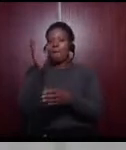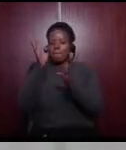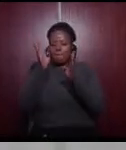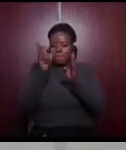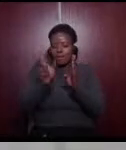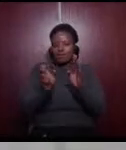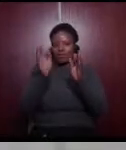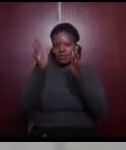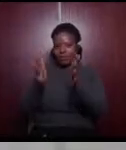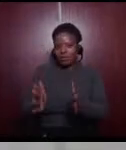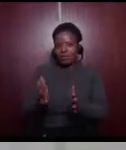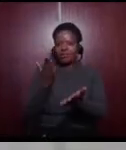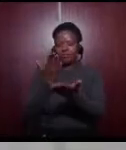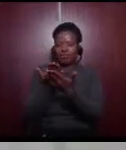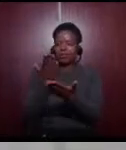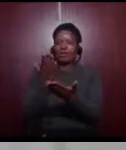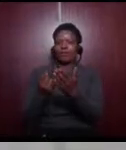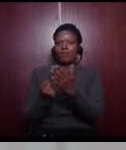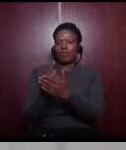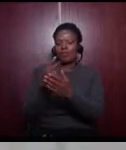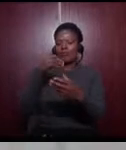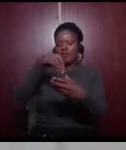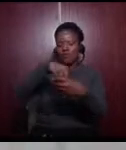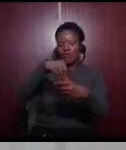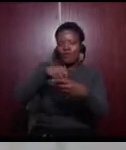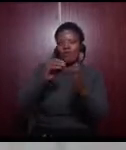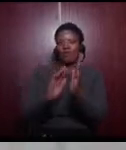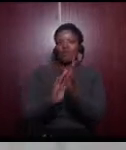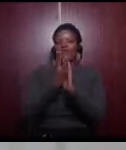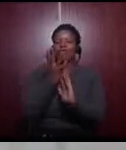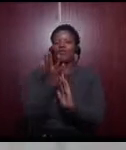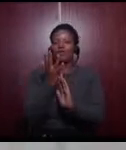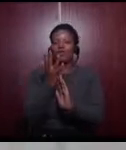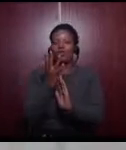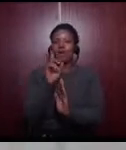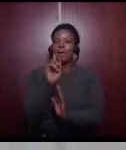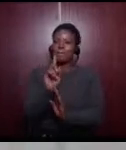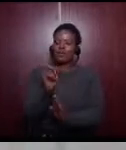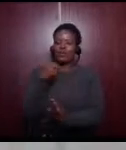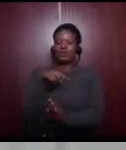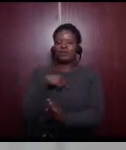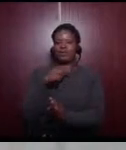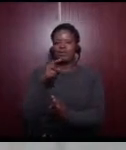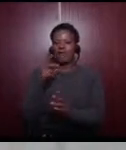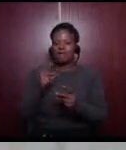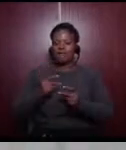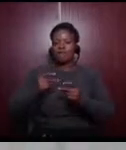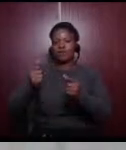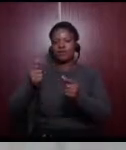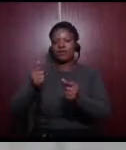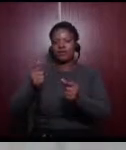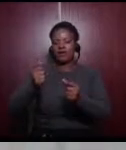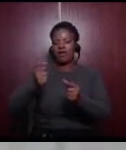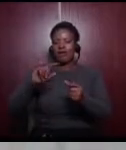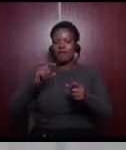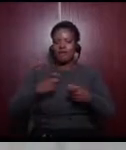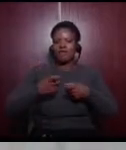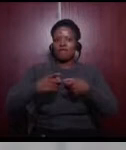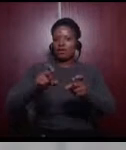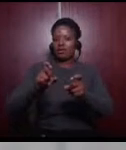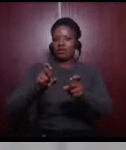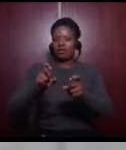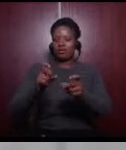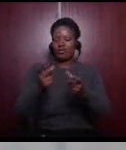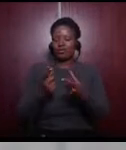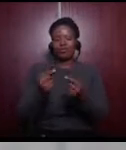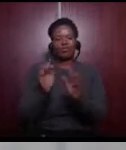by disasters. But we are not saying we are the first responders. We are part of the team of responders when a